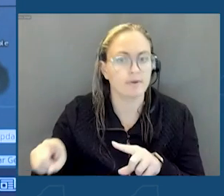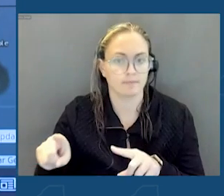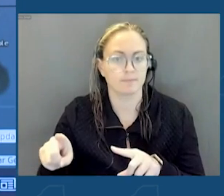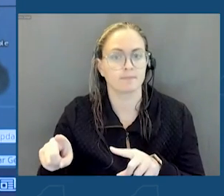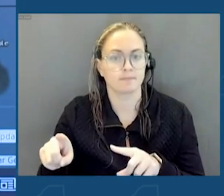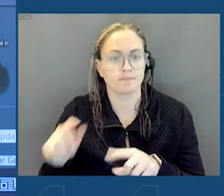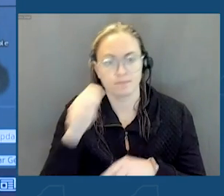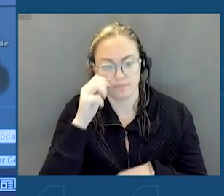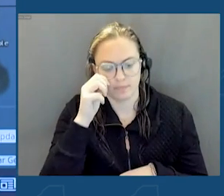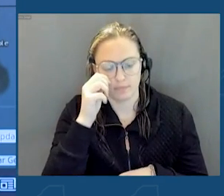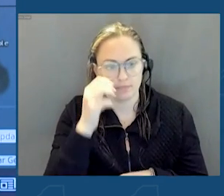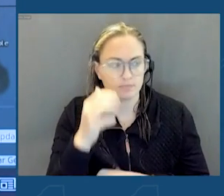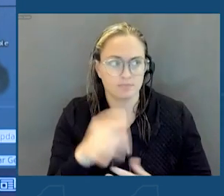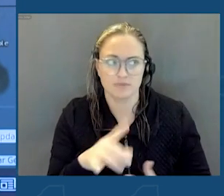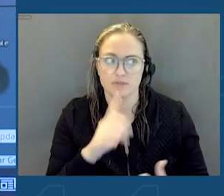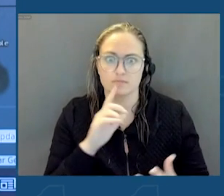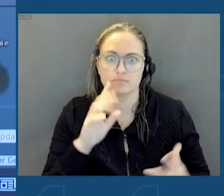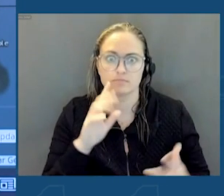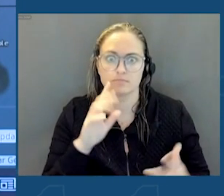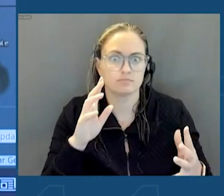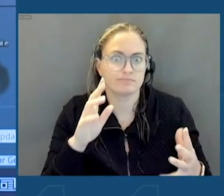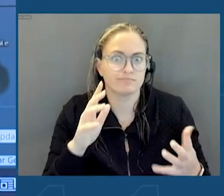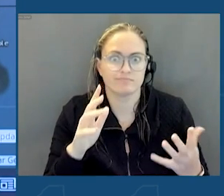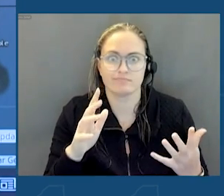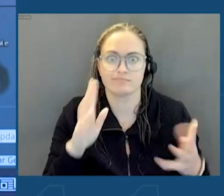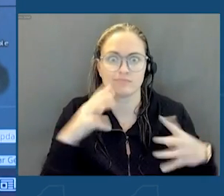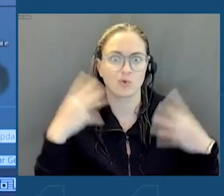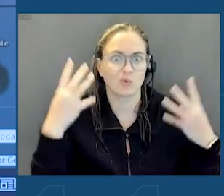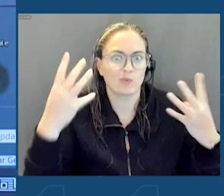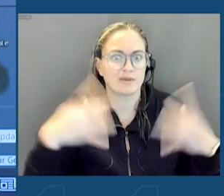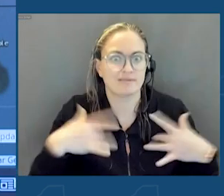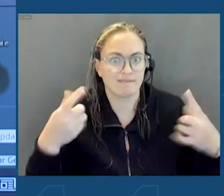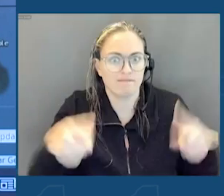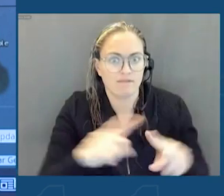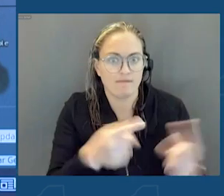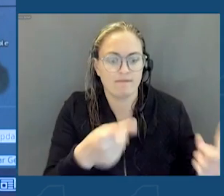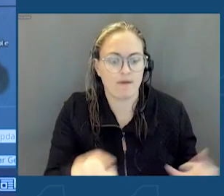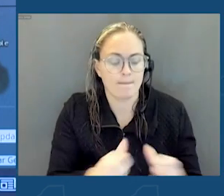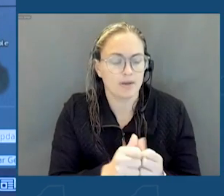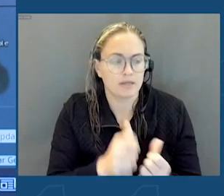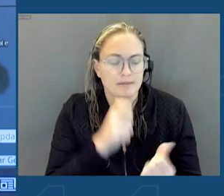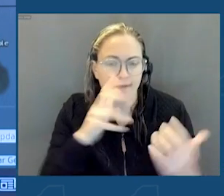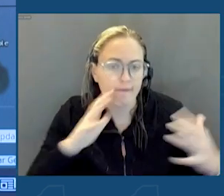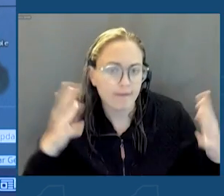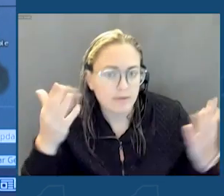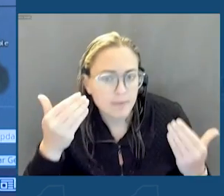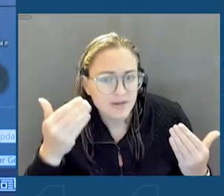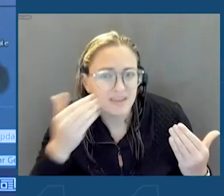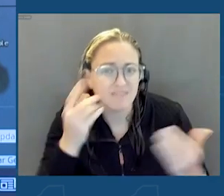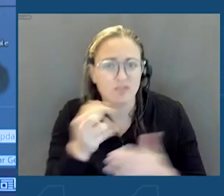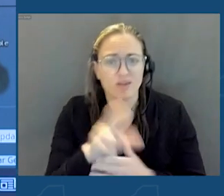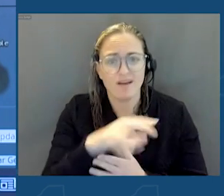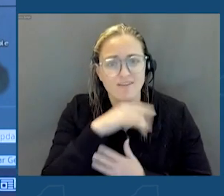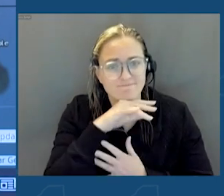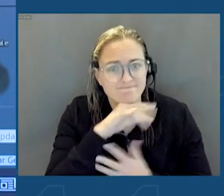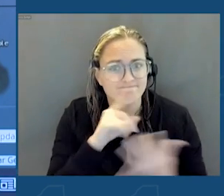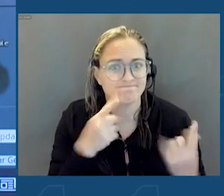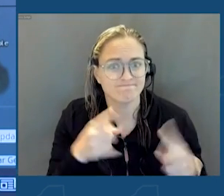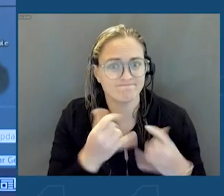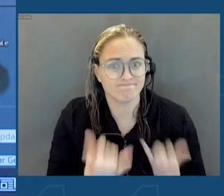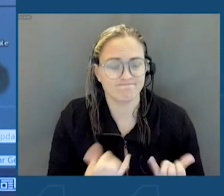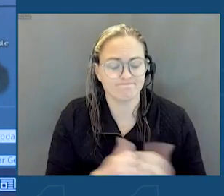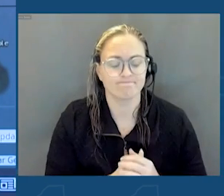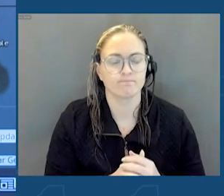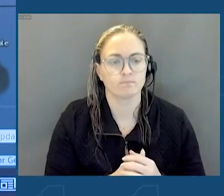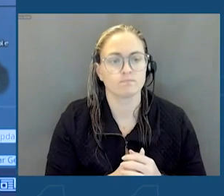an extraordinary event. It's unprecedented in terms of the source of the air contaminants that we're experiencing right now, that we are